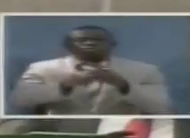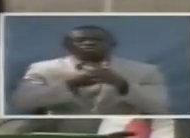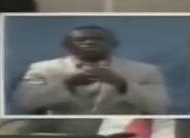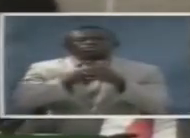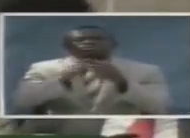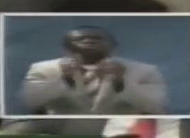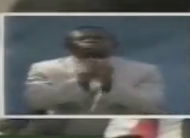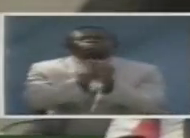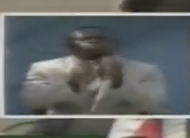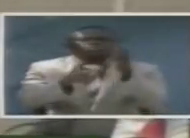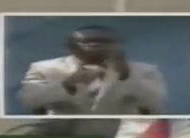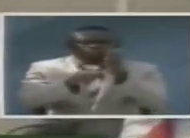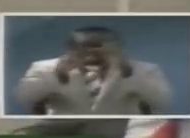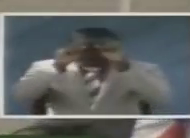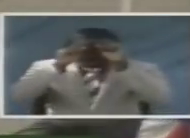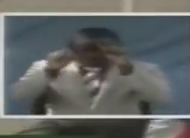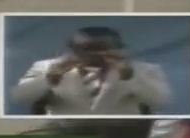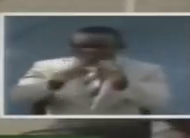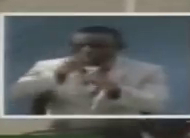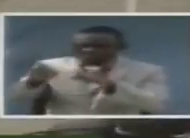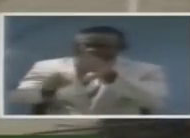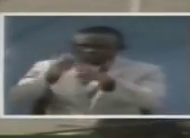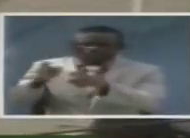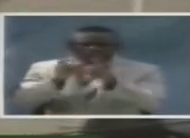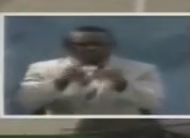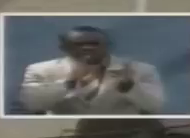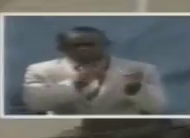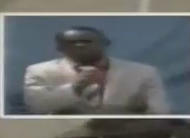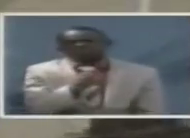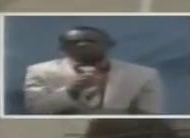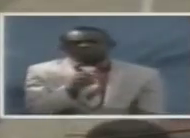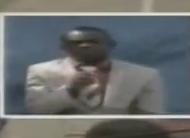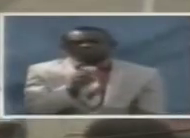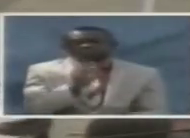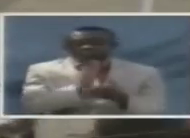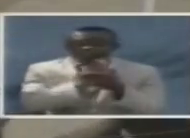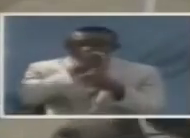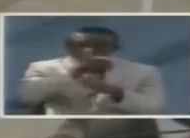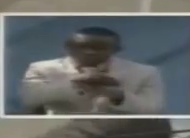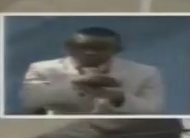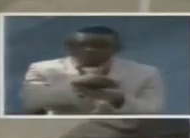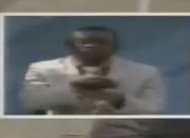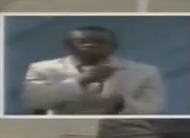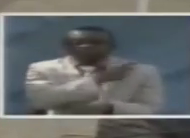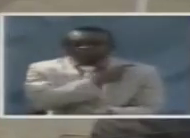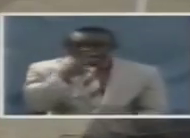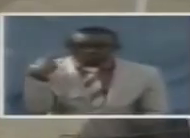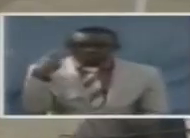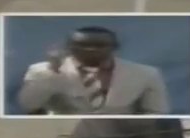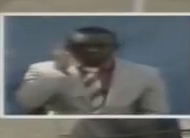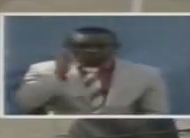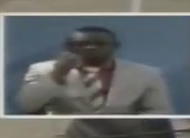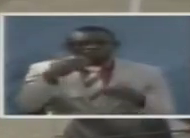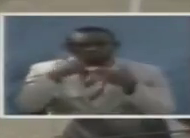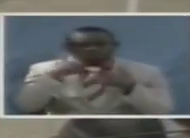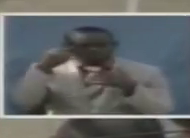by questions for oral answer, if there will be any. Thereafter, the House will deal with the presentation of government bills,